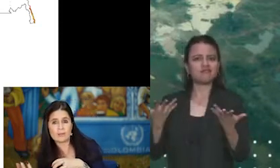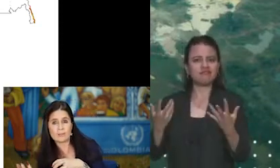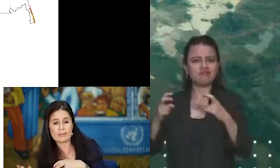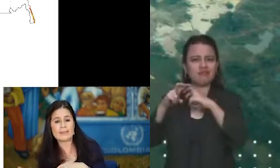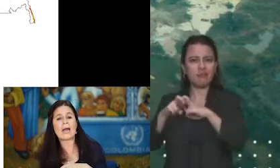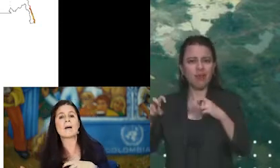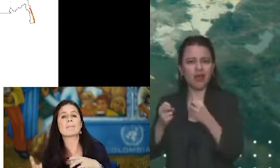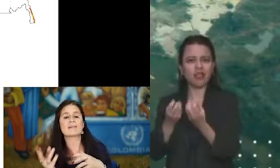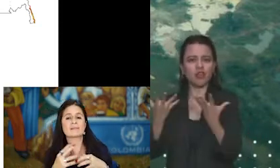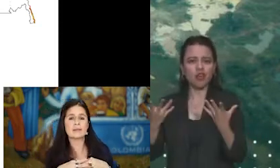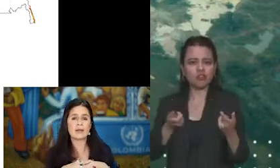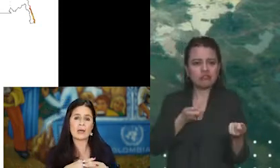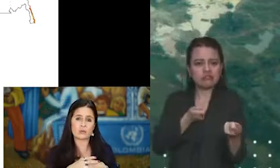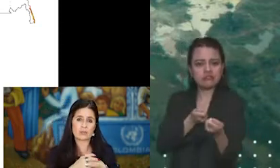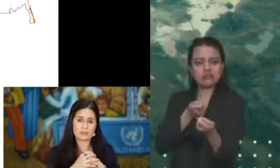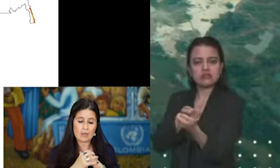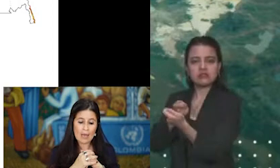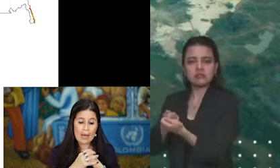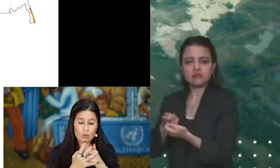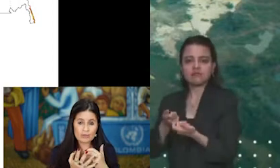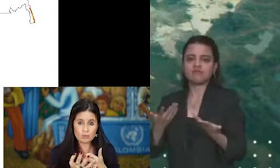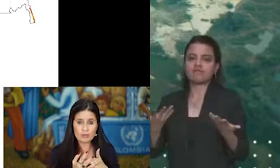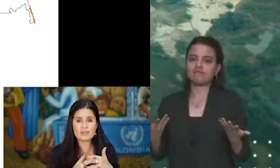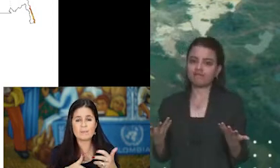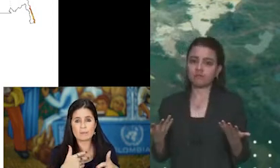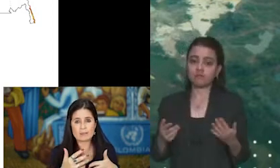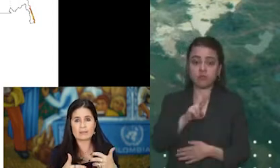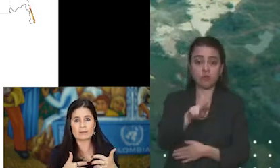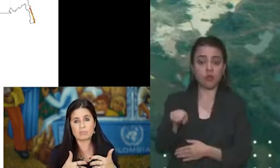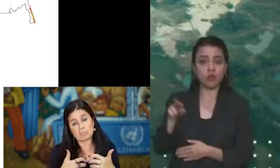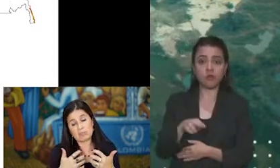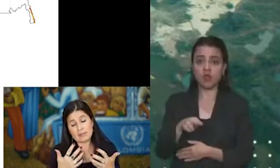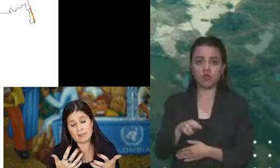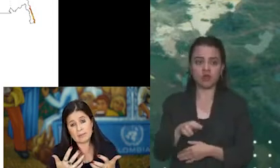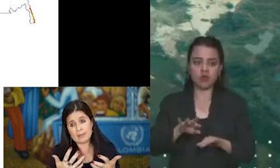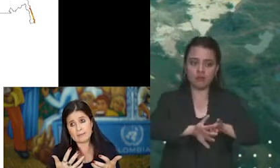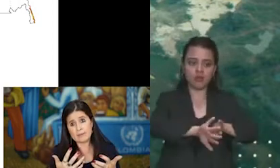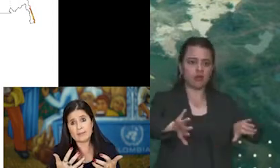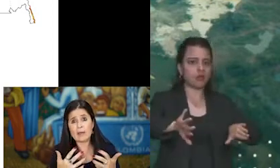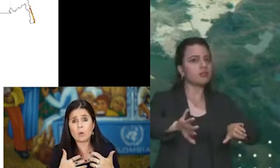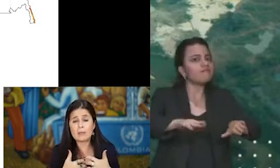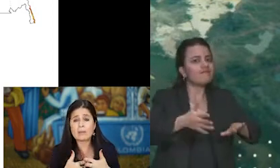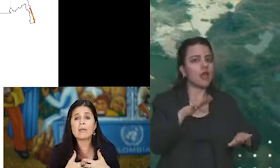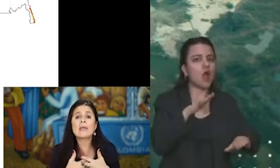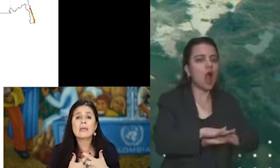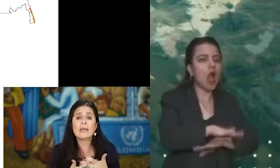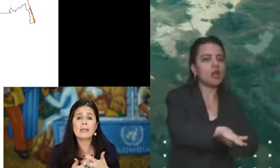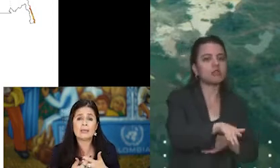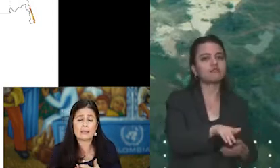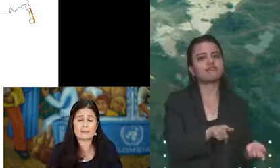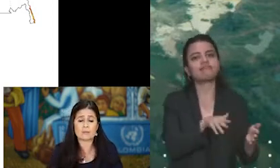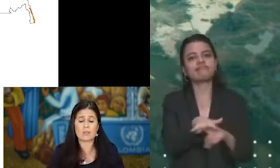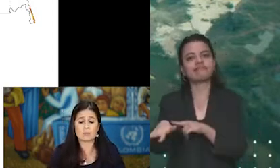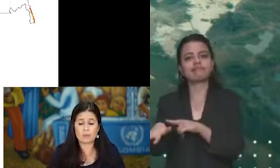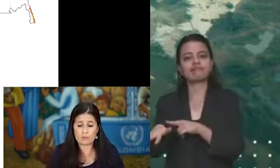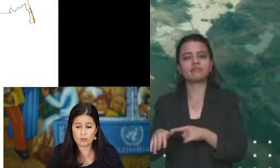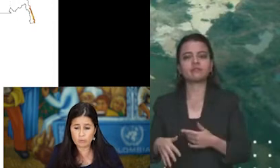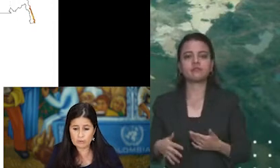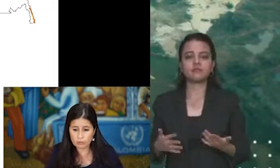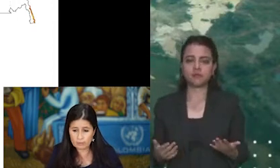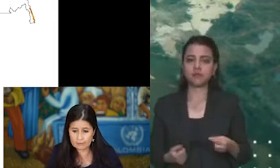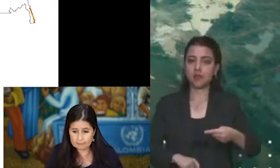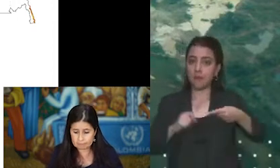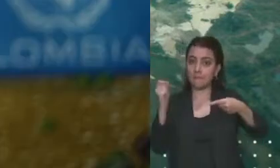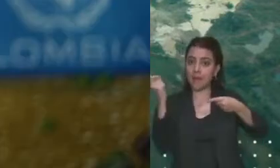zones and pass to other areas that are either restricted or free, where they can actually exploit